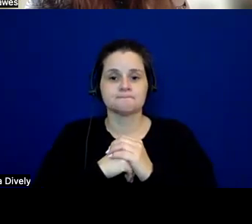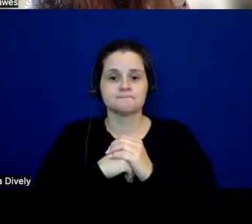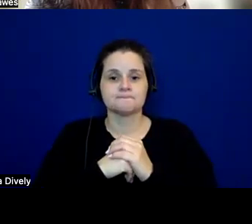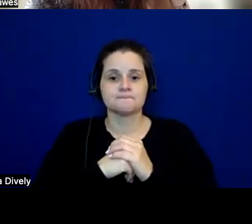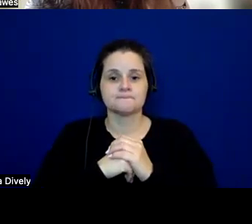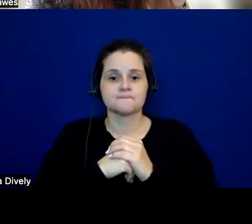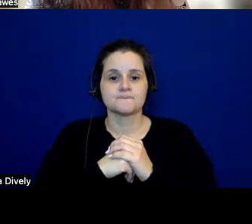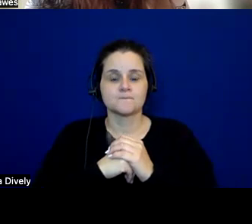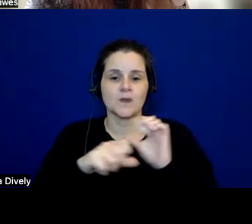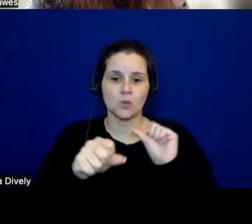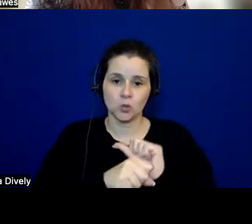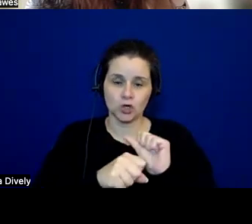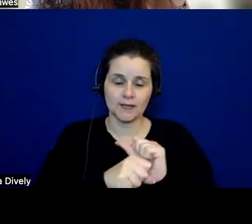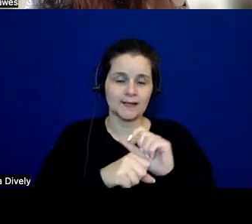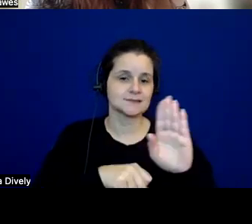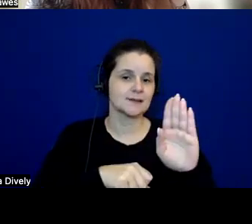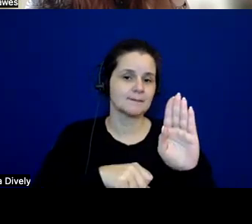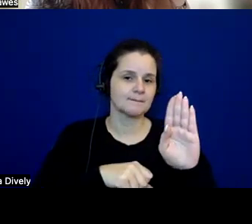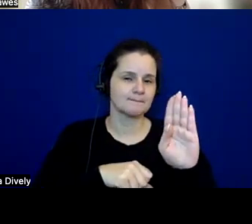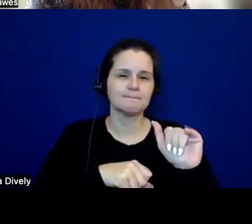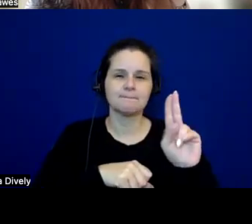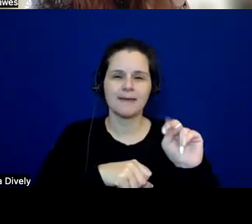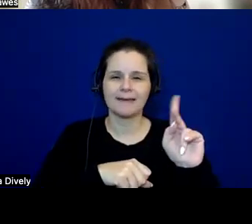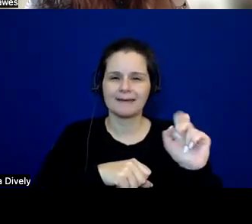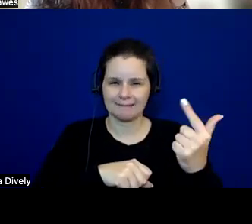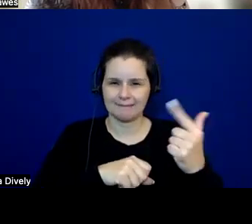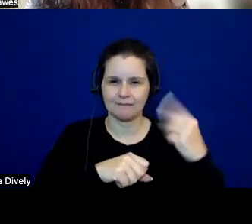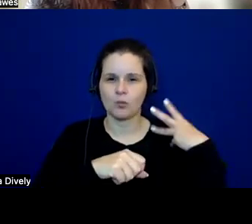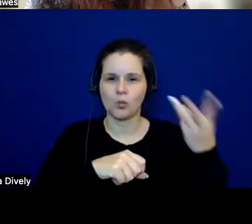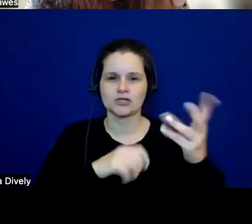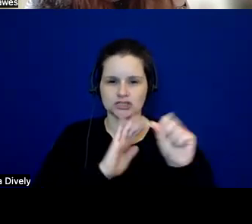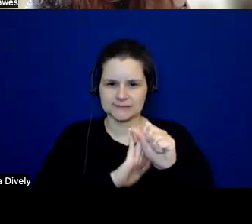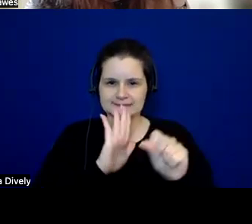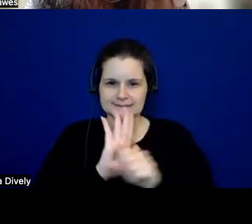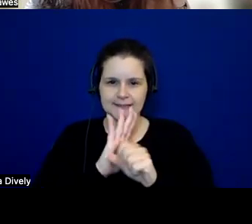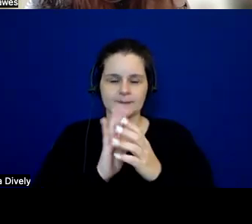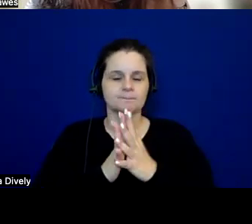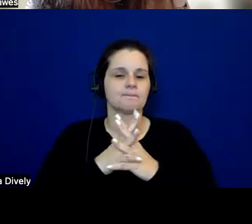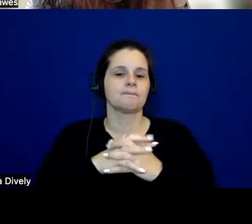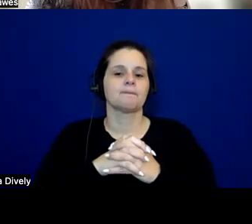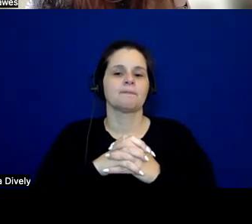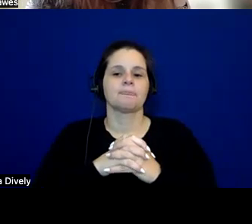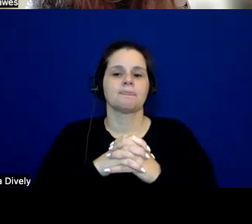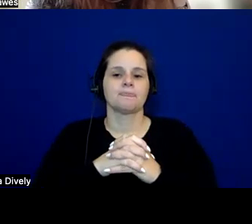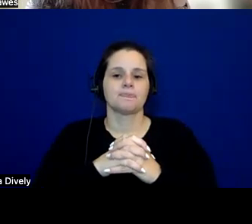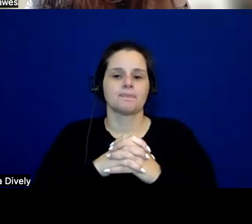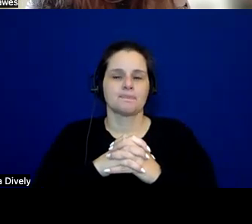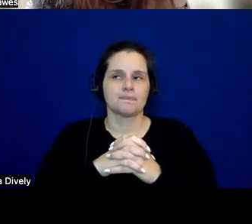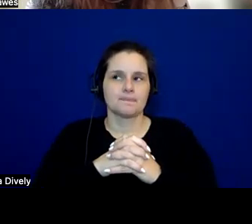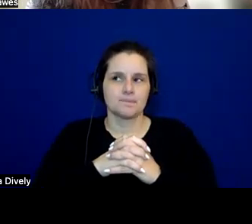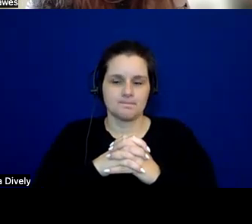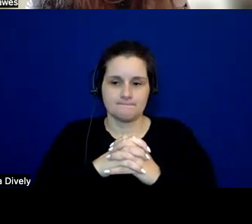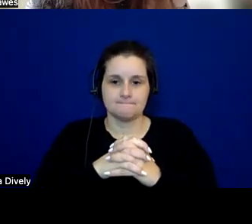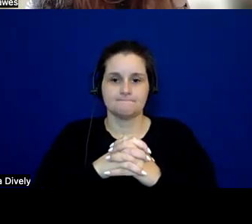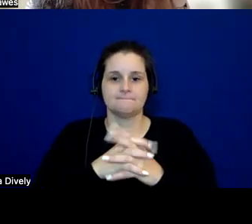I was working in banking, and I was in Washington State, and I had I was the